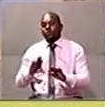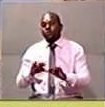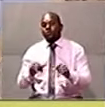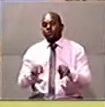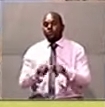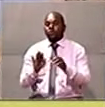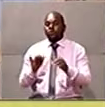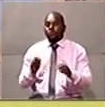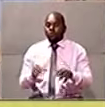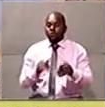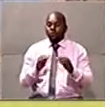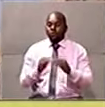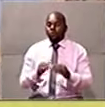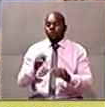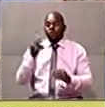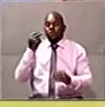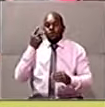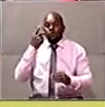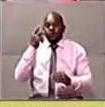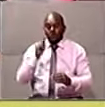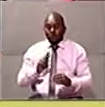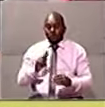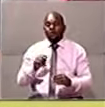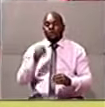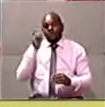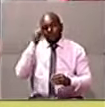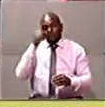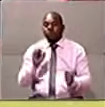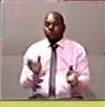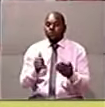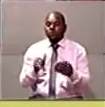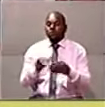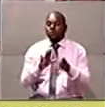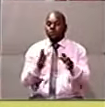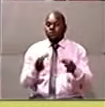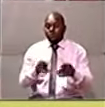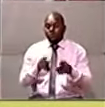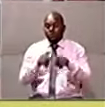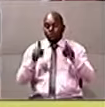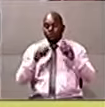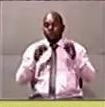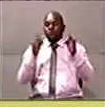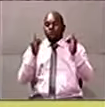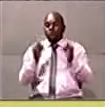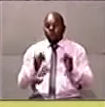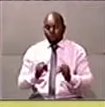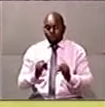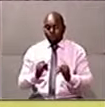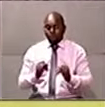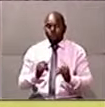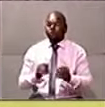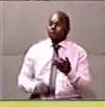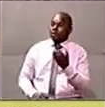greenhouses provided by the Korean government will help farmers and also boost the finances of the Makerere University Research Institute. You must have